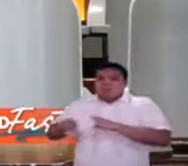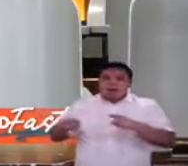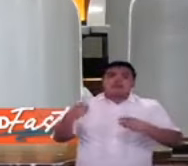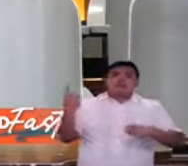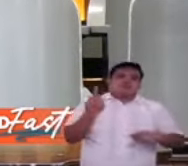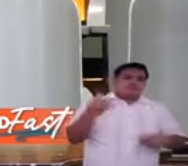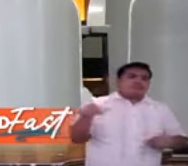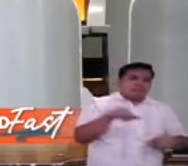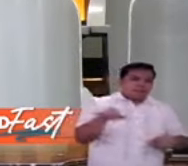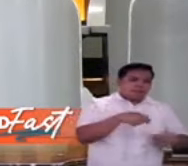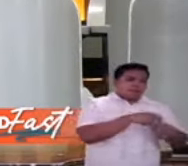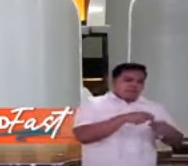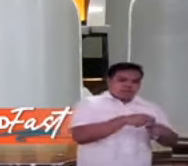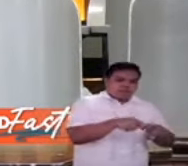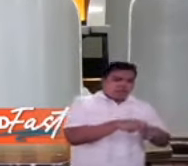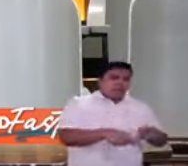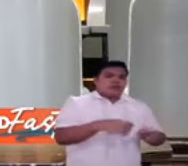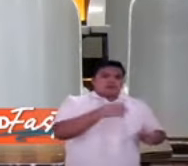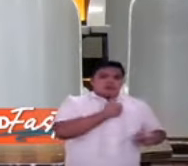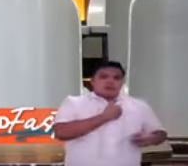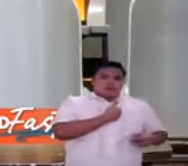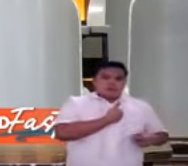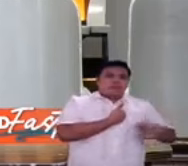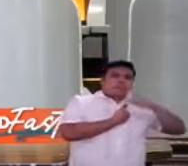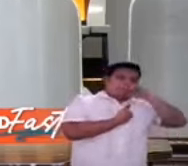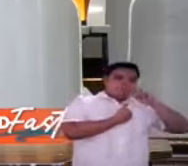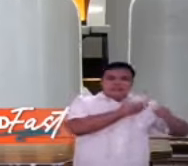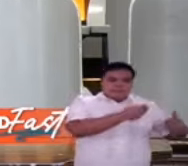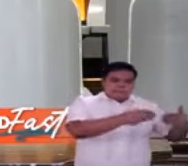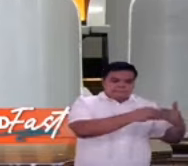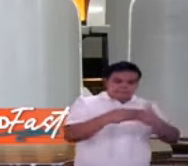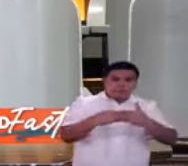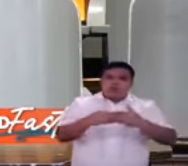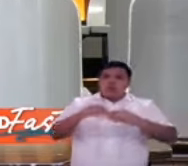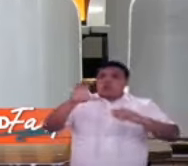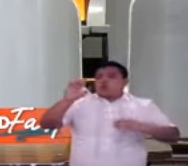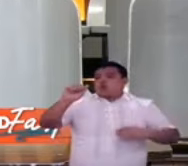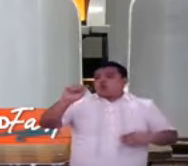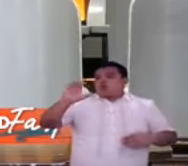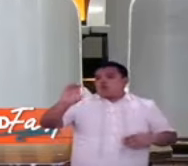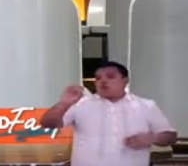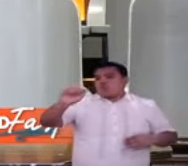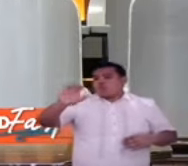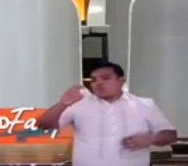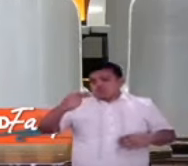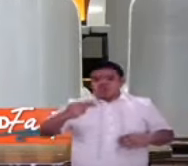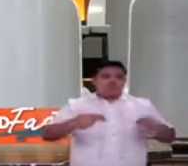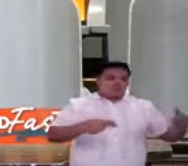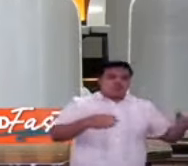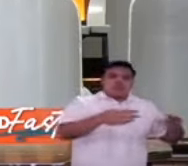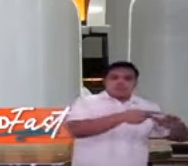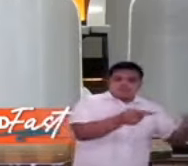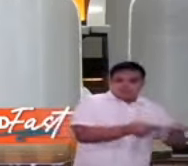they are also trained by the tutelage and the guidance of the coach in the court